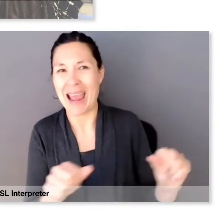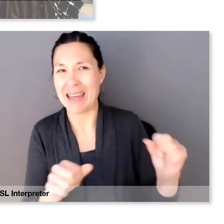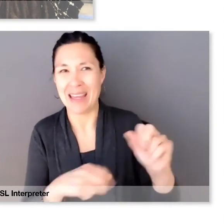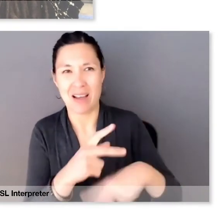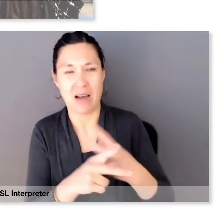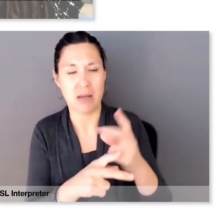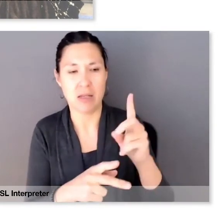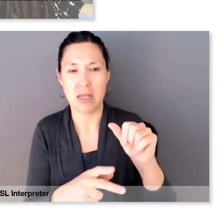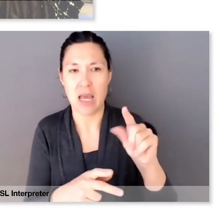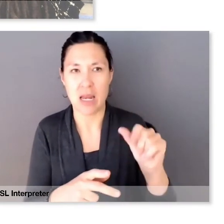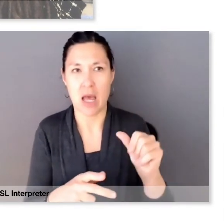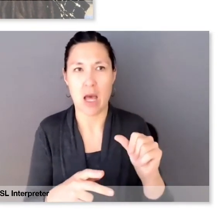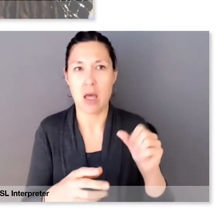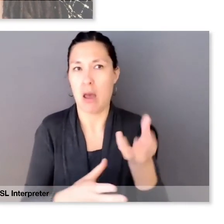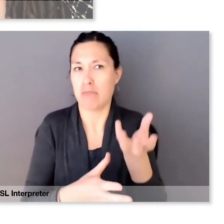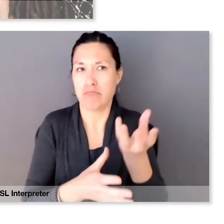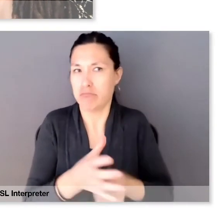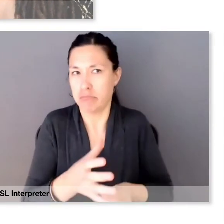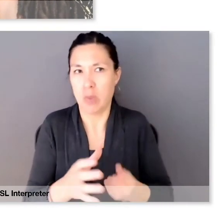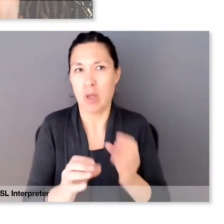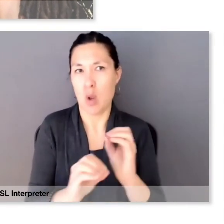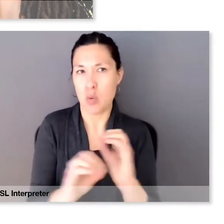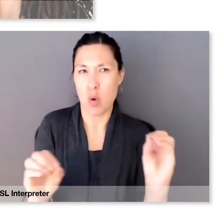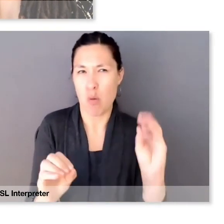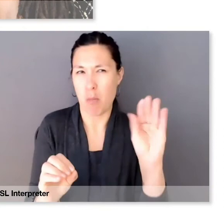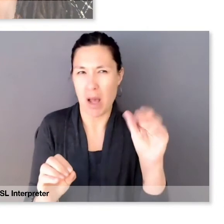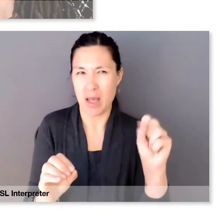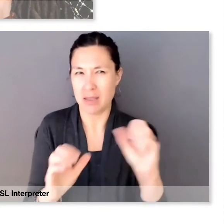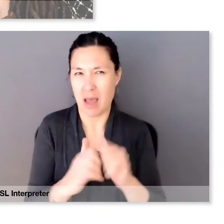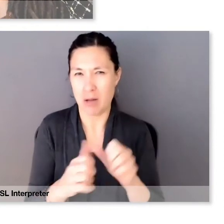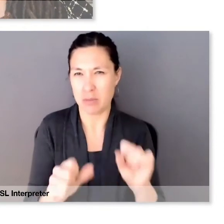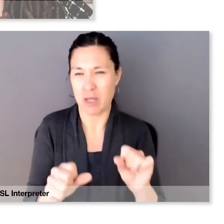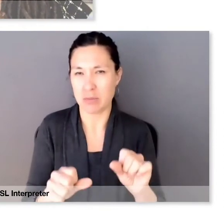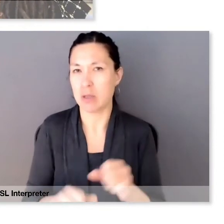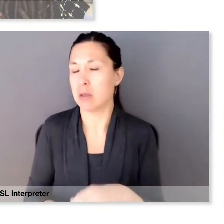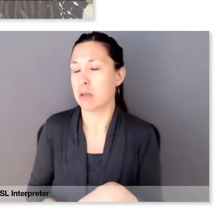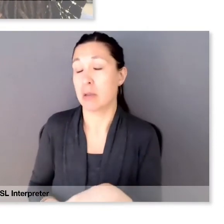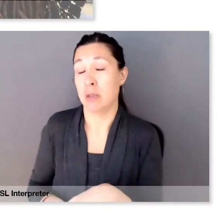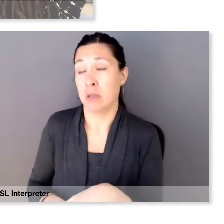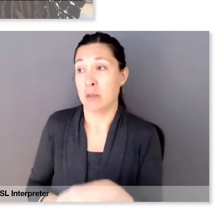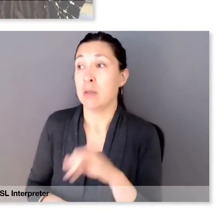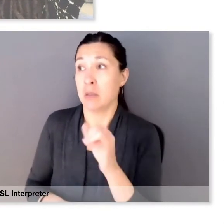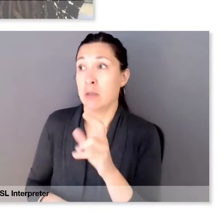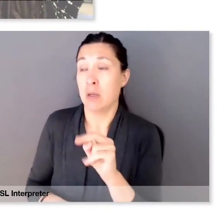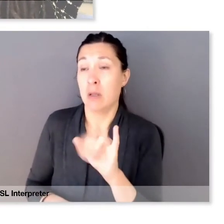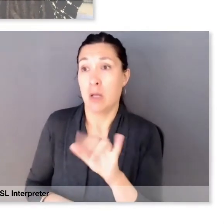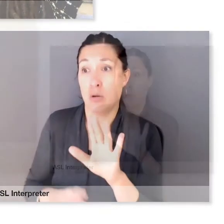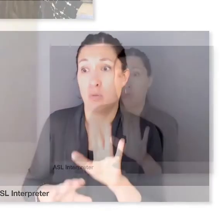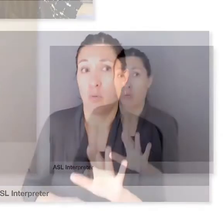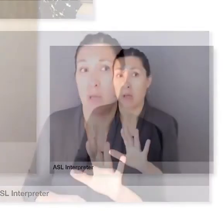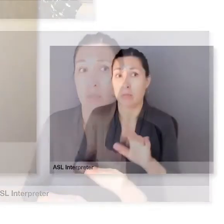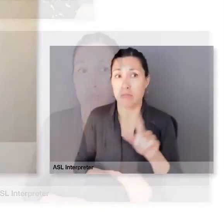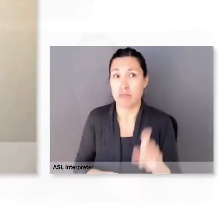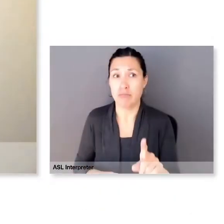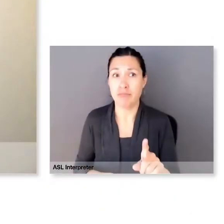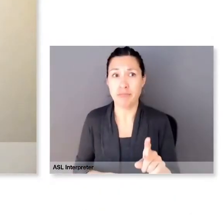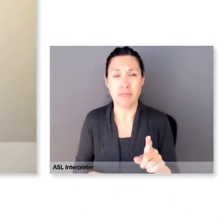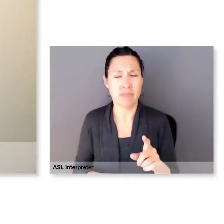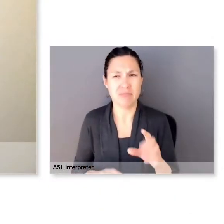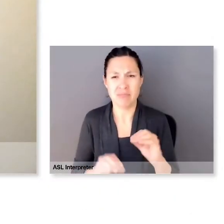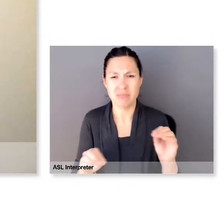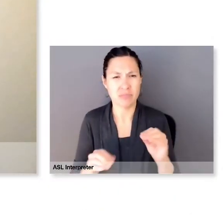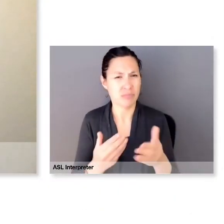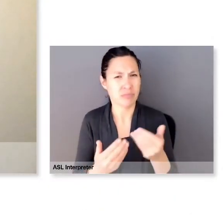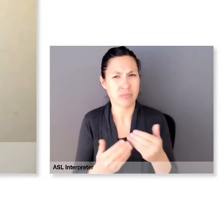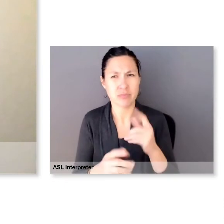Yeah, obviously a great question, and I don't think that one that there's a simple answer to. But I mean, I think